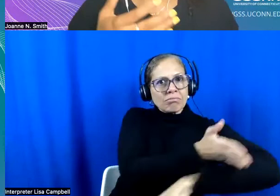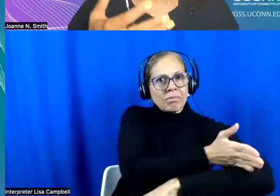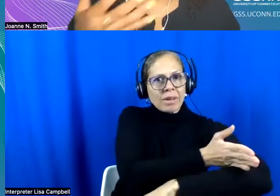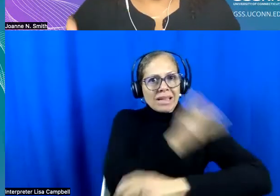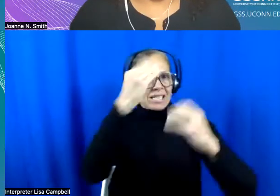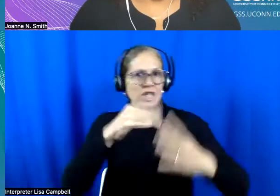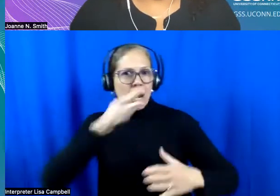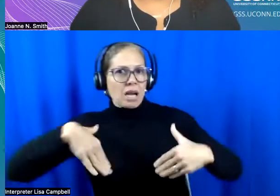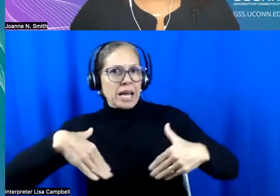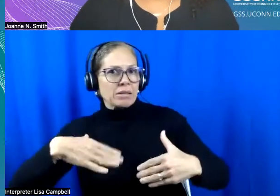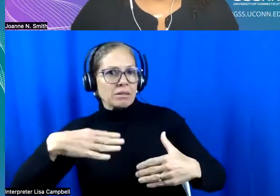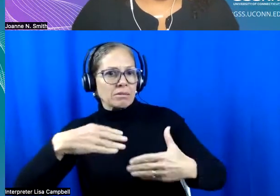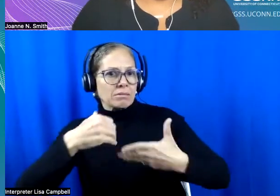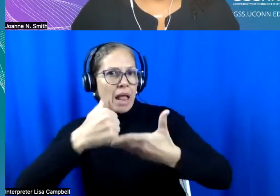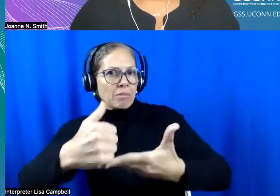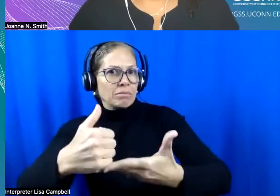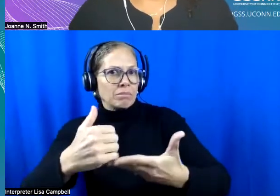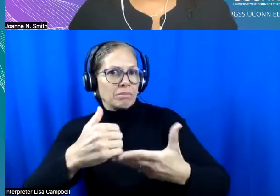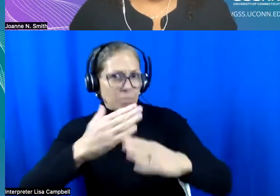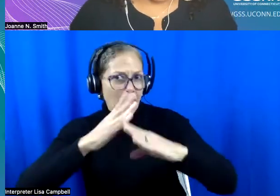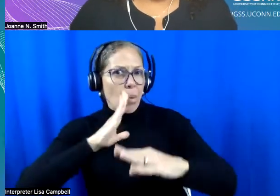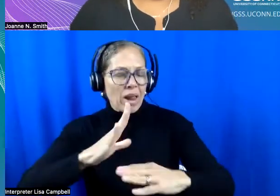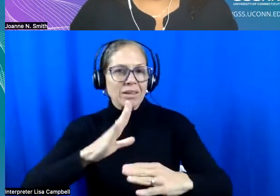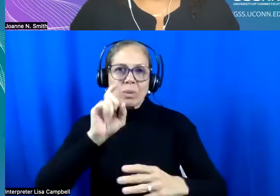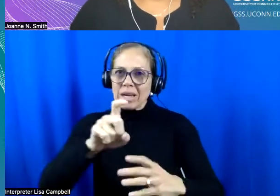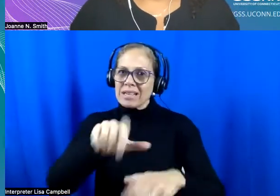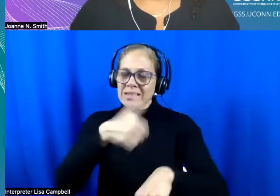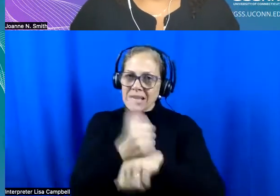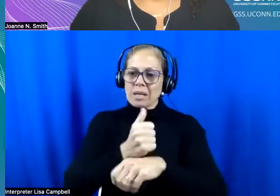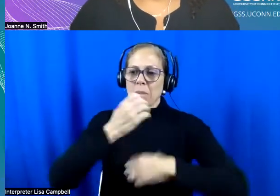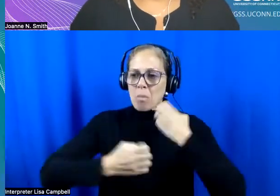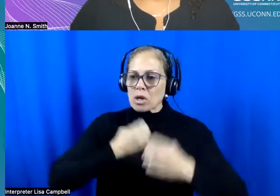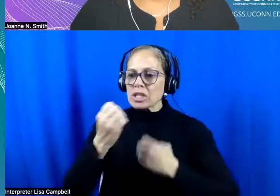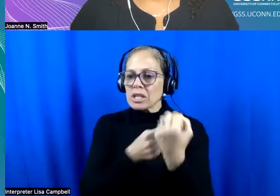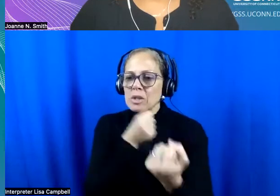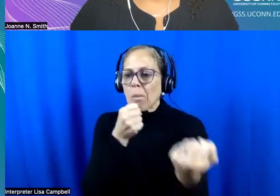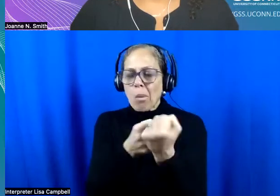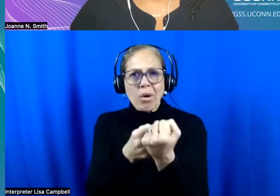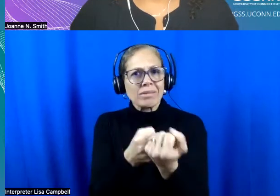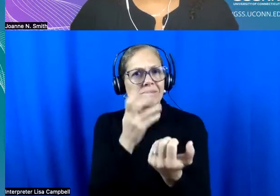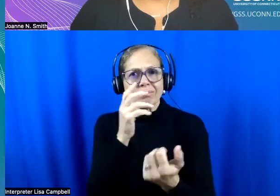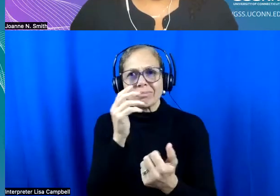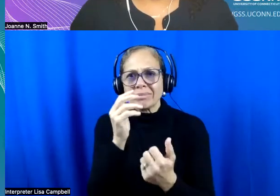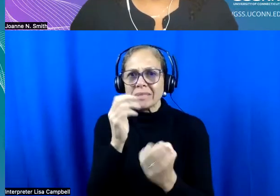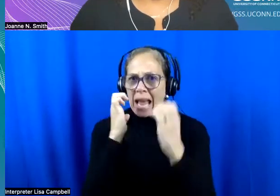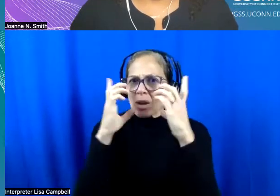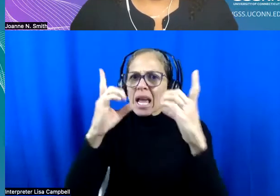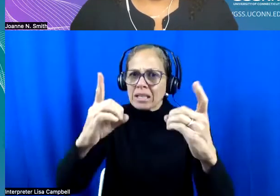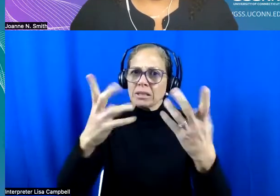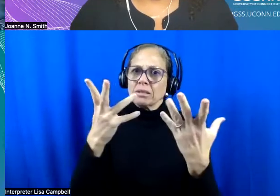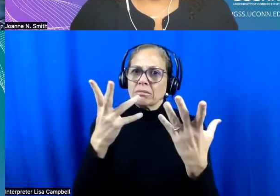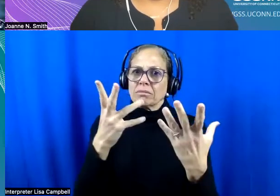create expectations that mental health support, that emotional support, and that, you know, educational